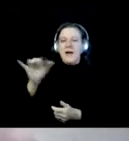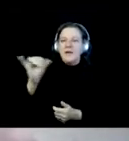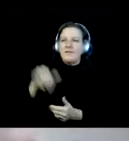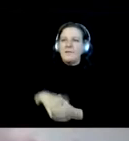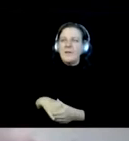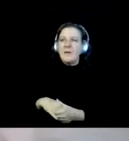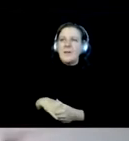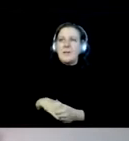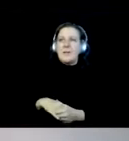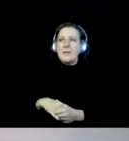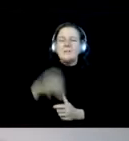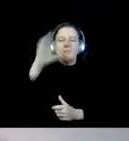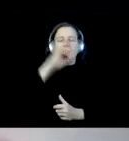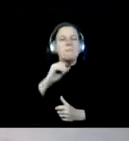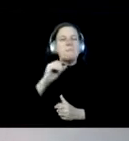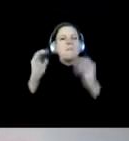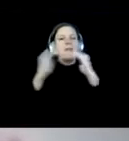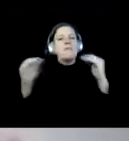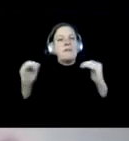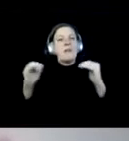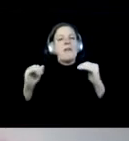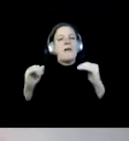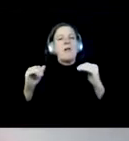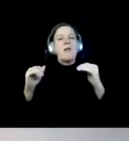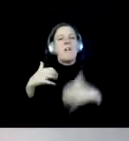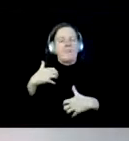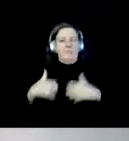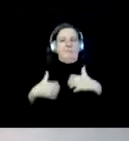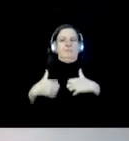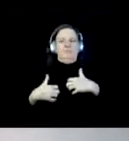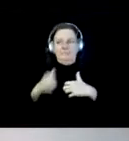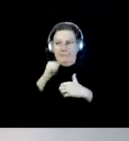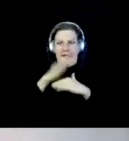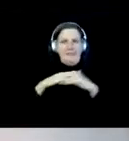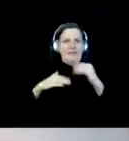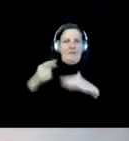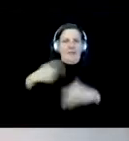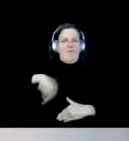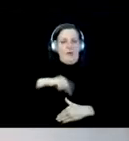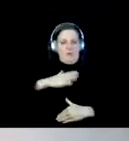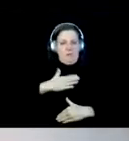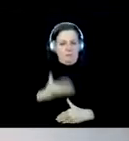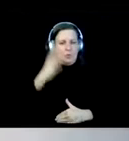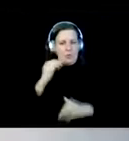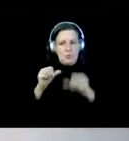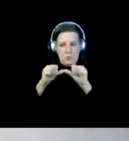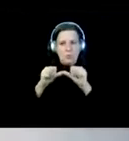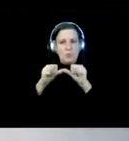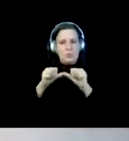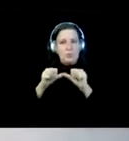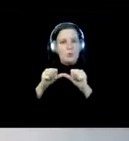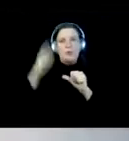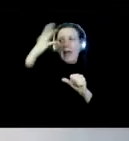I guess the level of discomfort that we'll go through to kind of maintain physical appearances